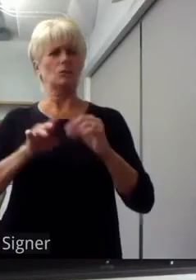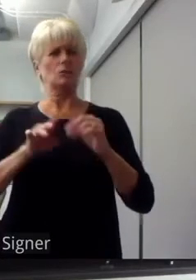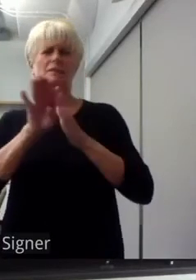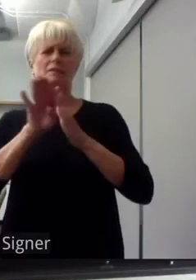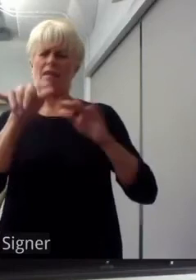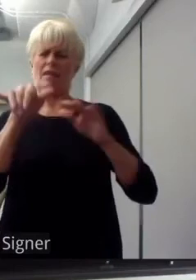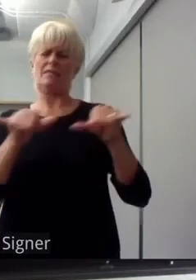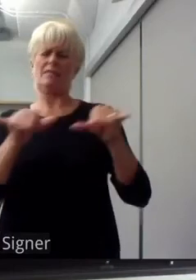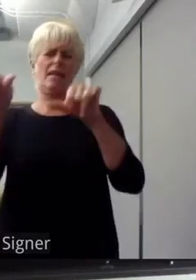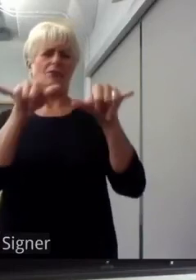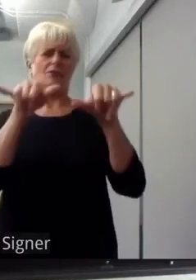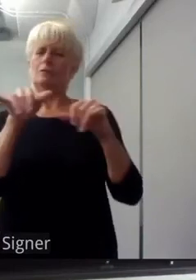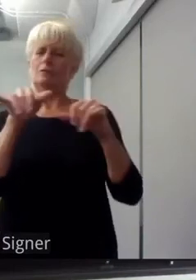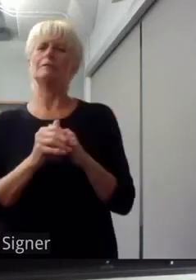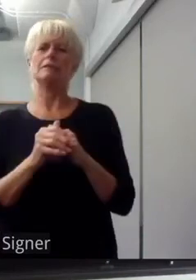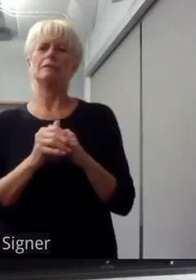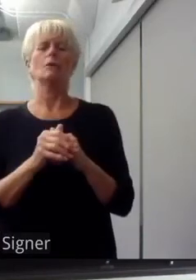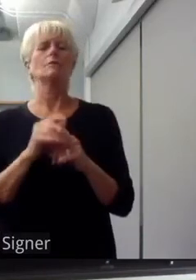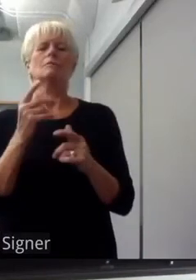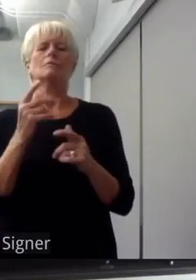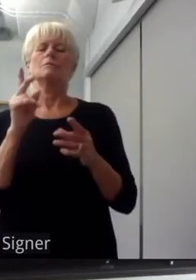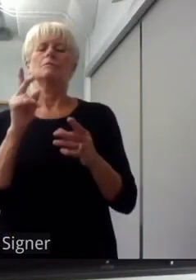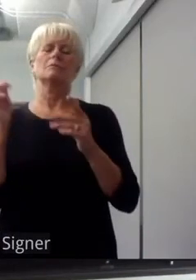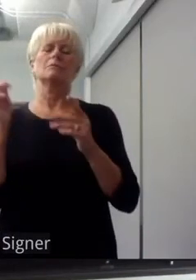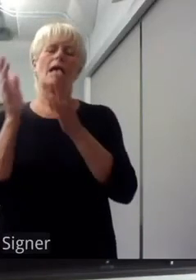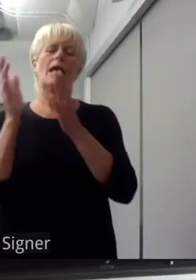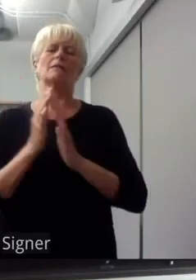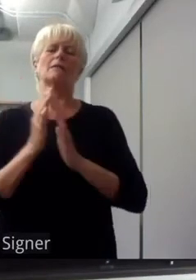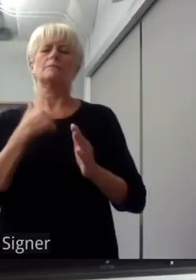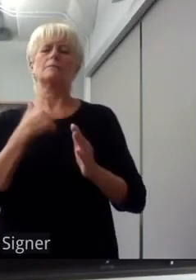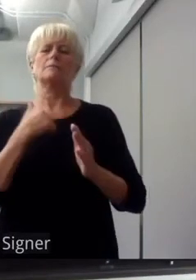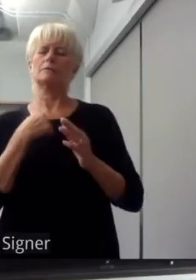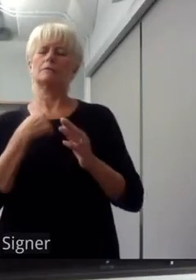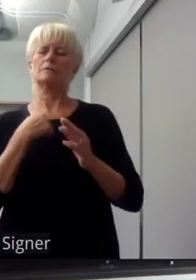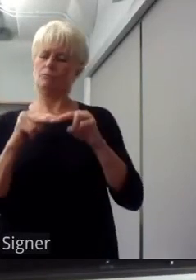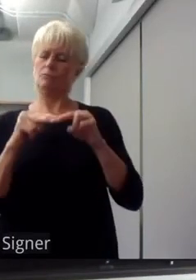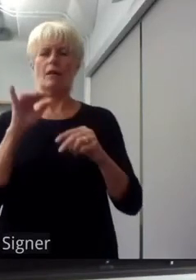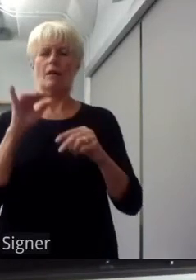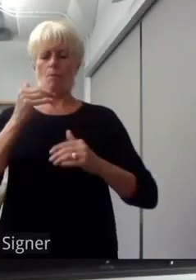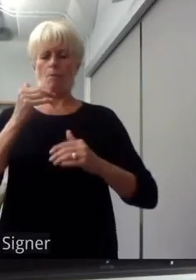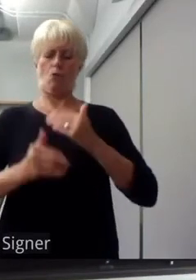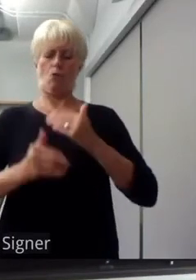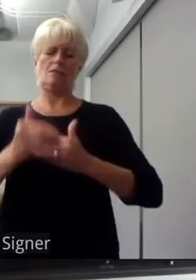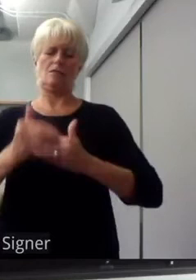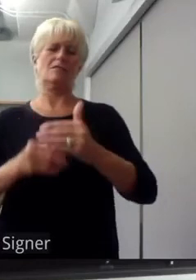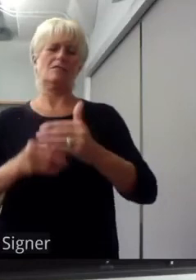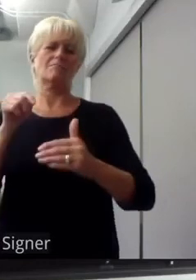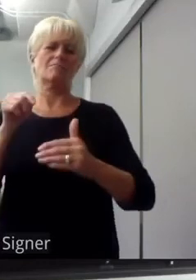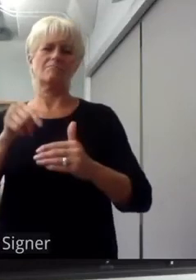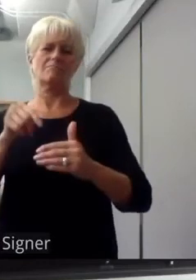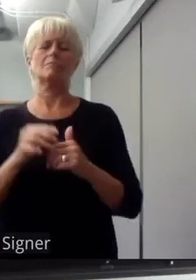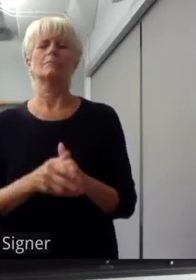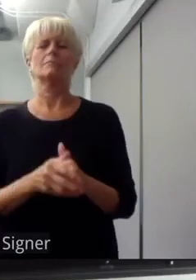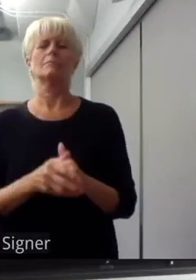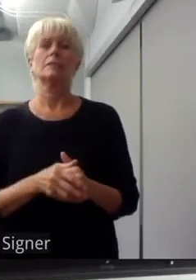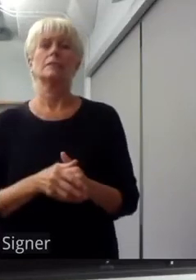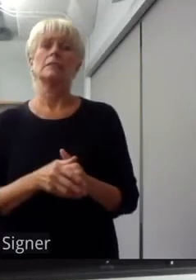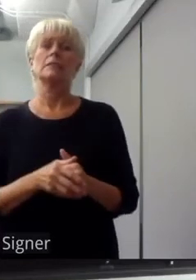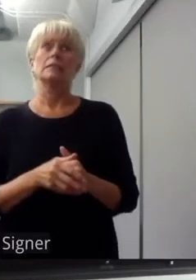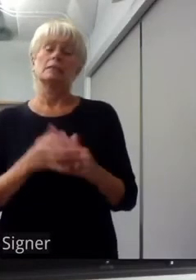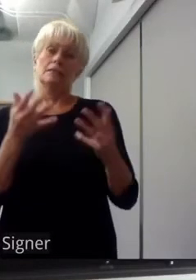to look at. But it meant that in the area